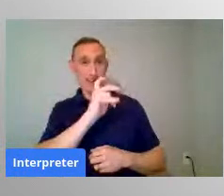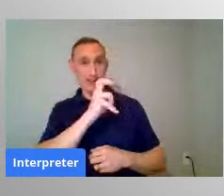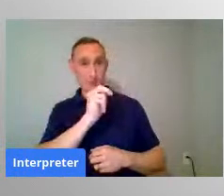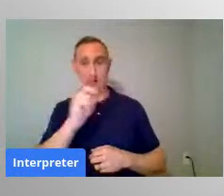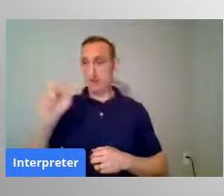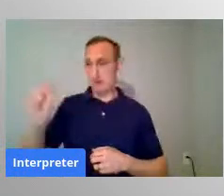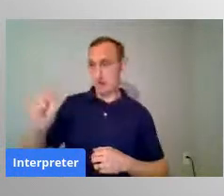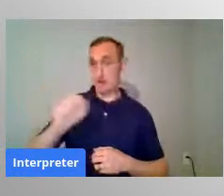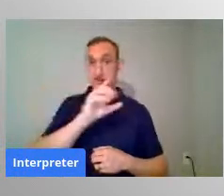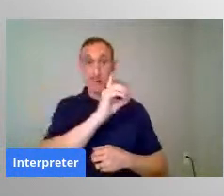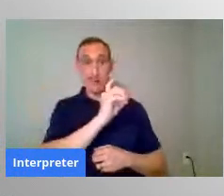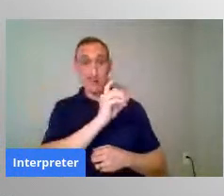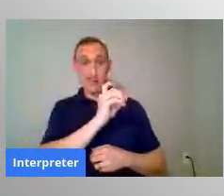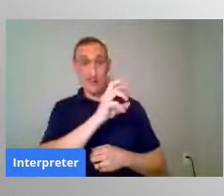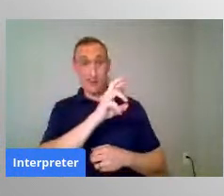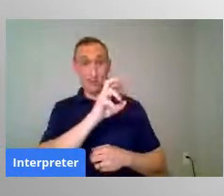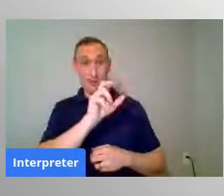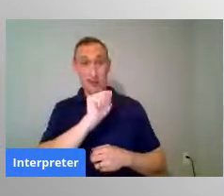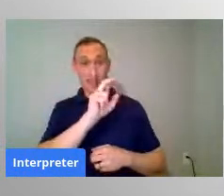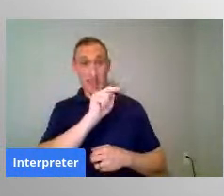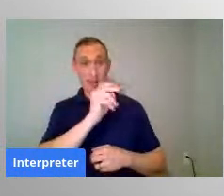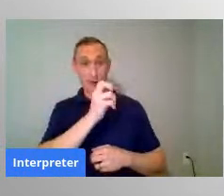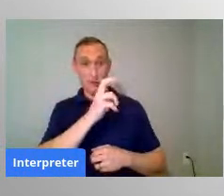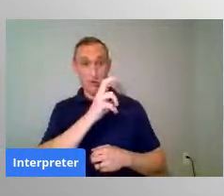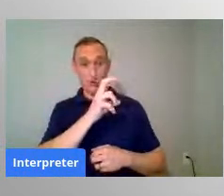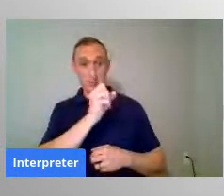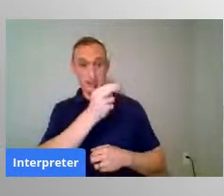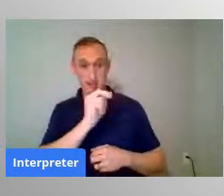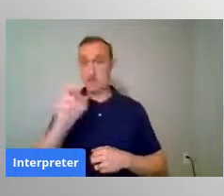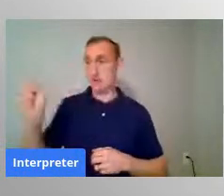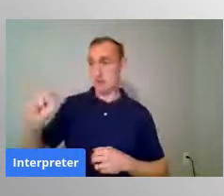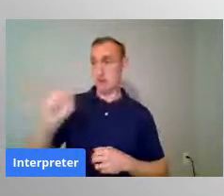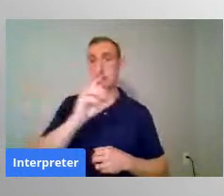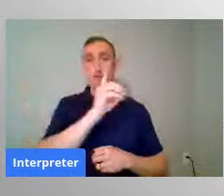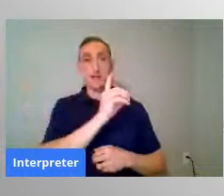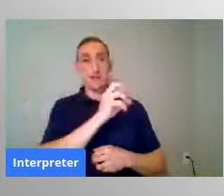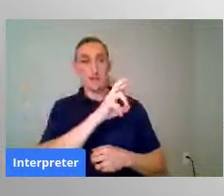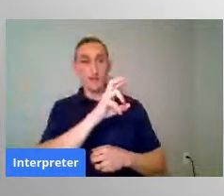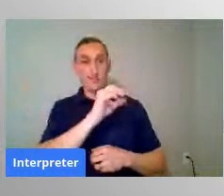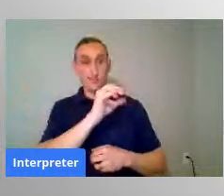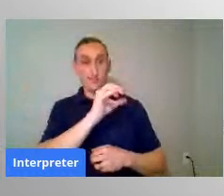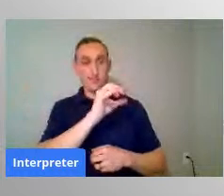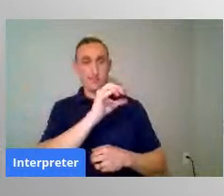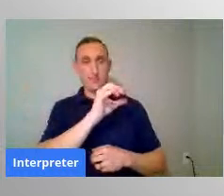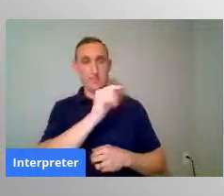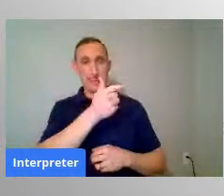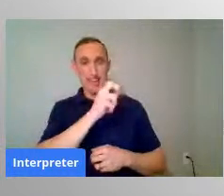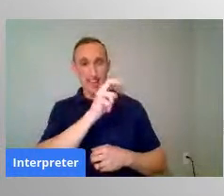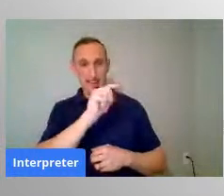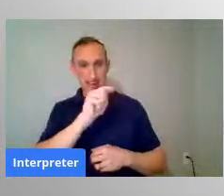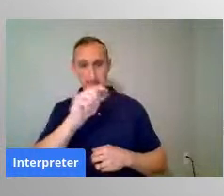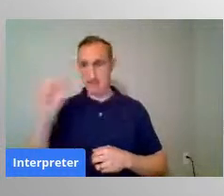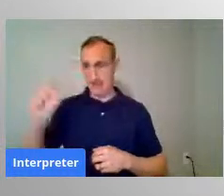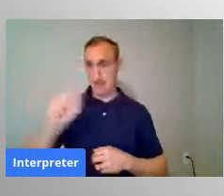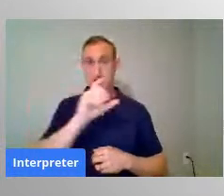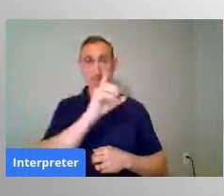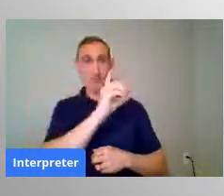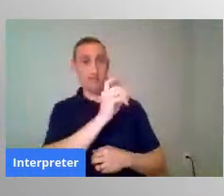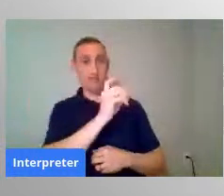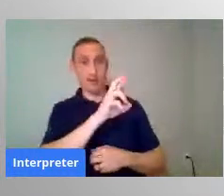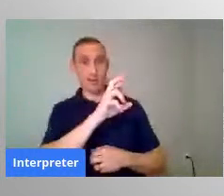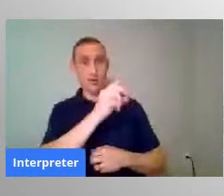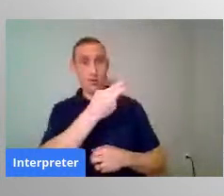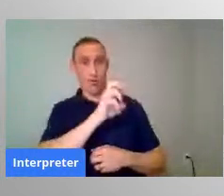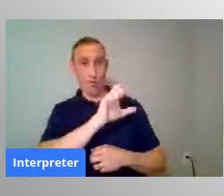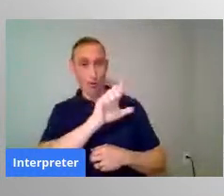Dr. Anderson, Yes. Dr. Gant, Yes. Dr. Hull, Yes.